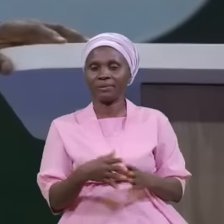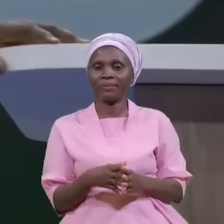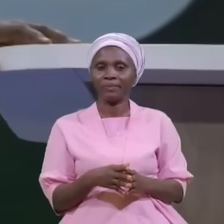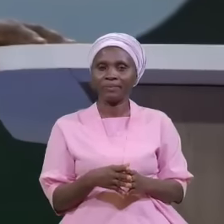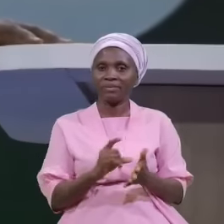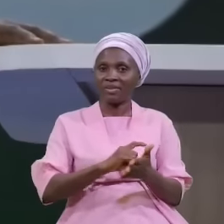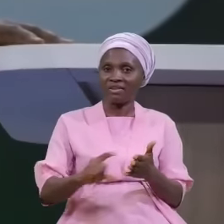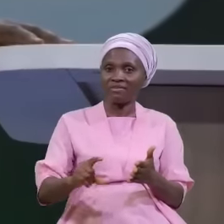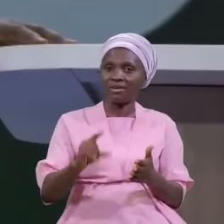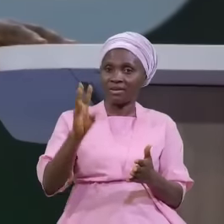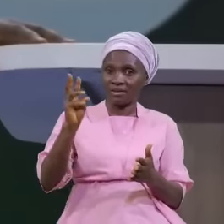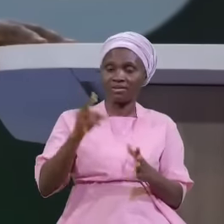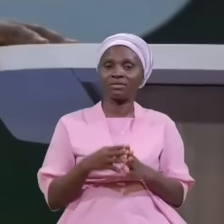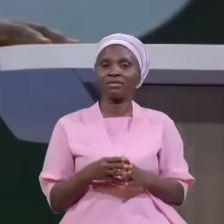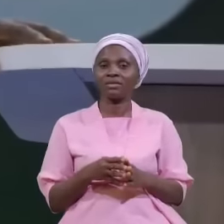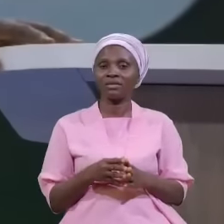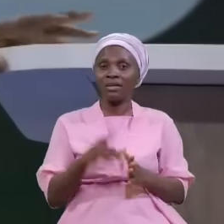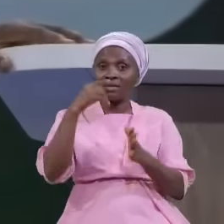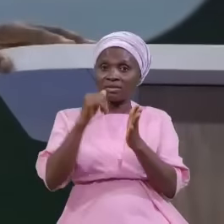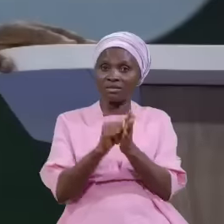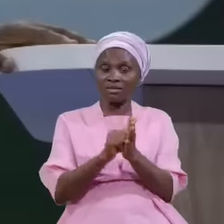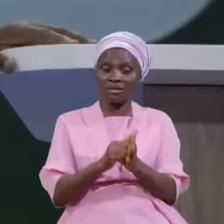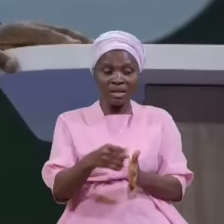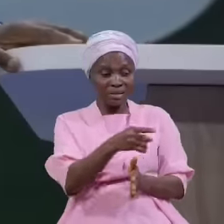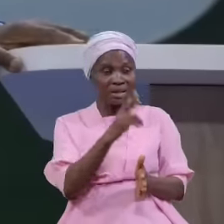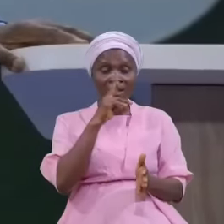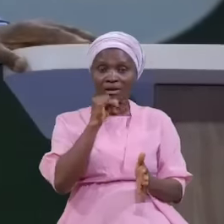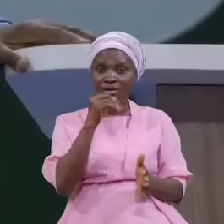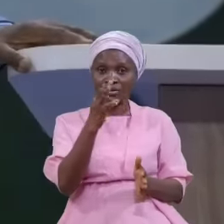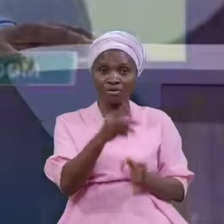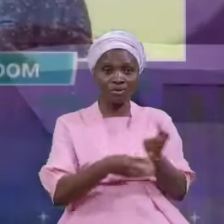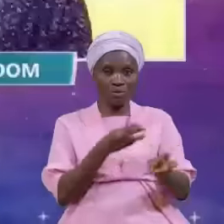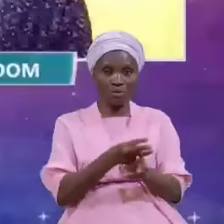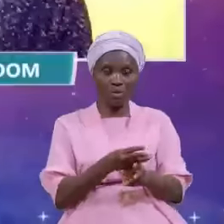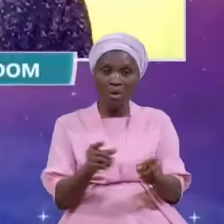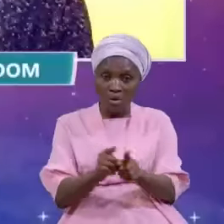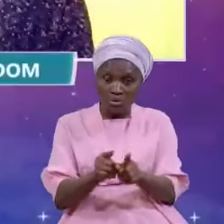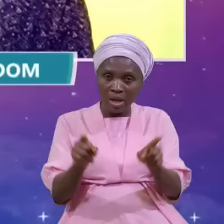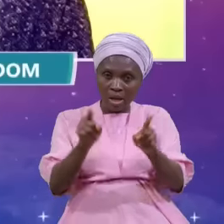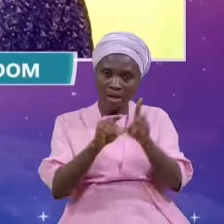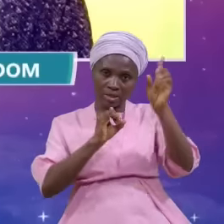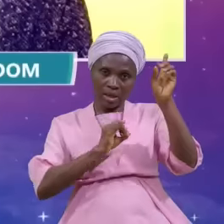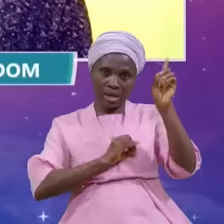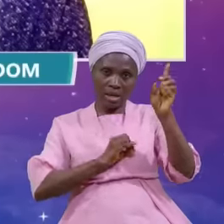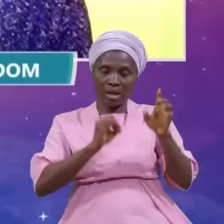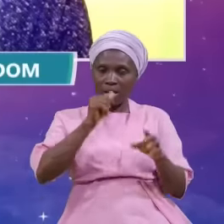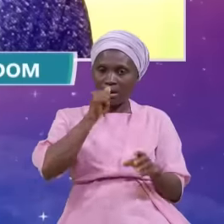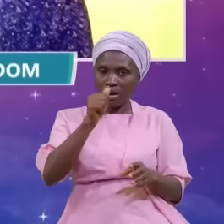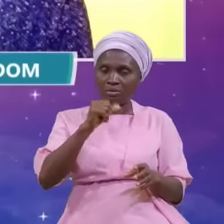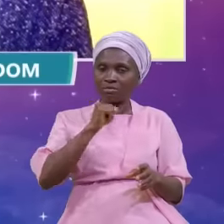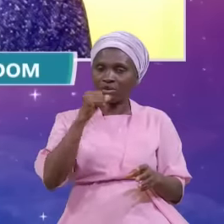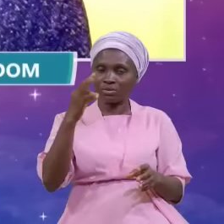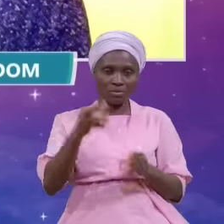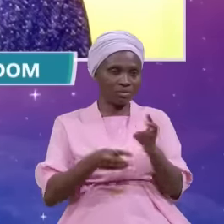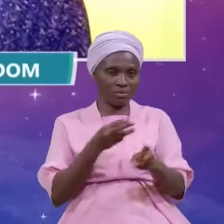It says, they are not of the world, even as I'm not of the world. It's the Lord of glory. And there